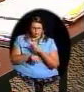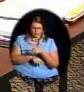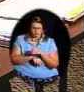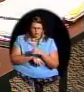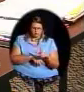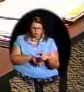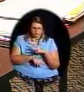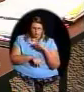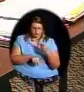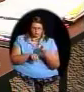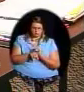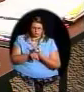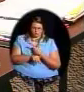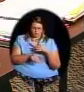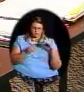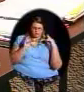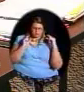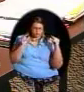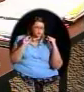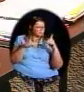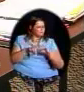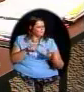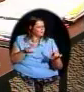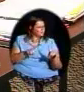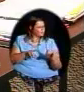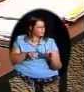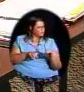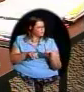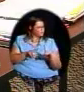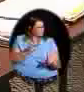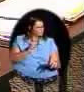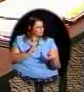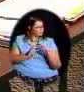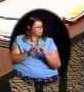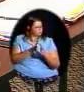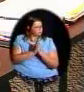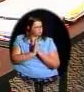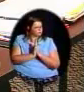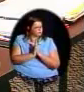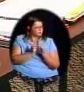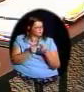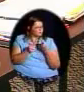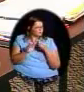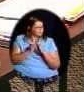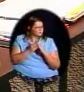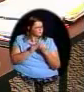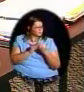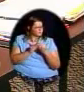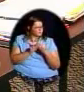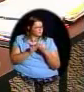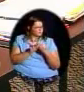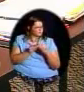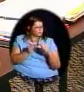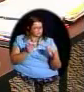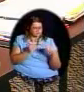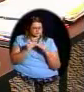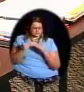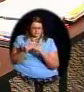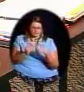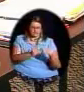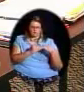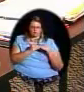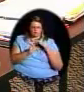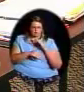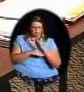rent the gym. But the amount of requests from the city per junior high is almost equal across all the